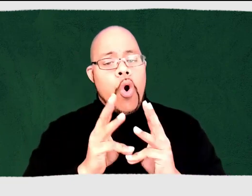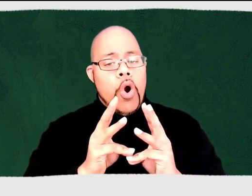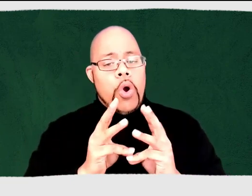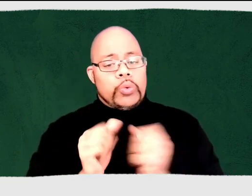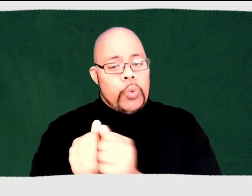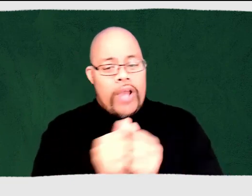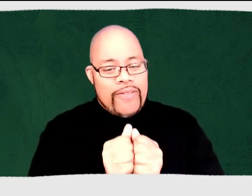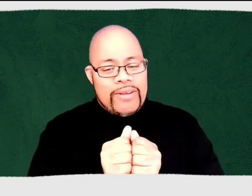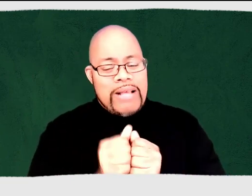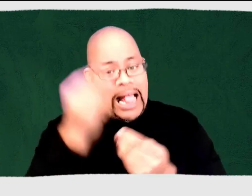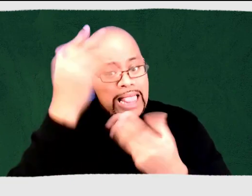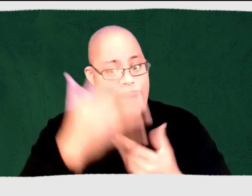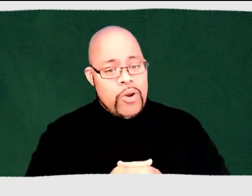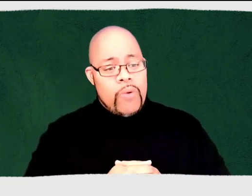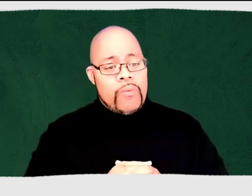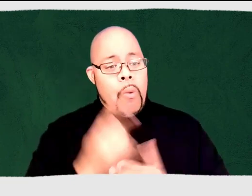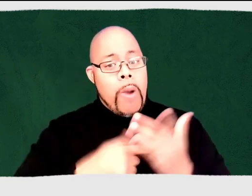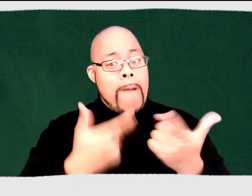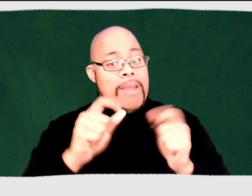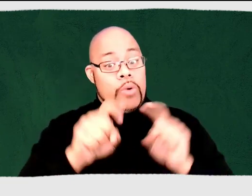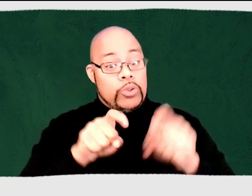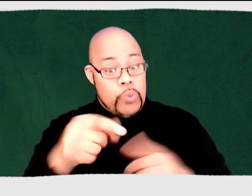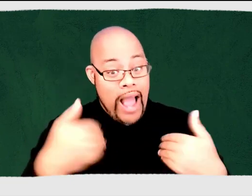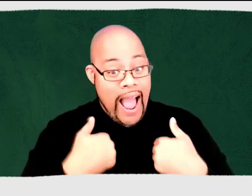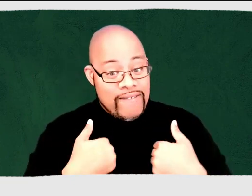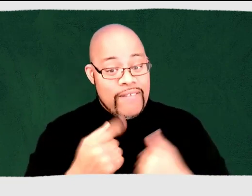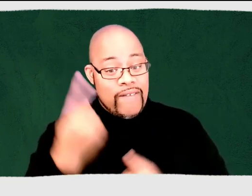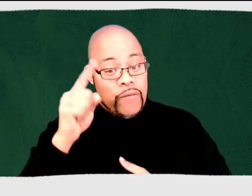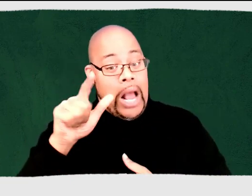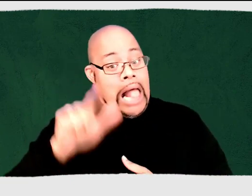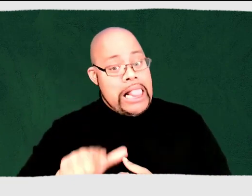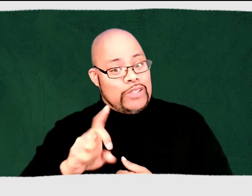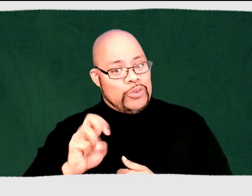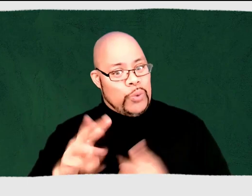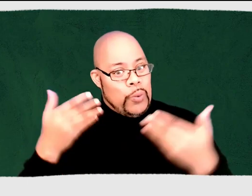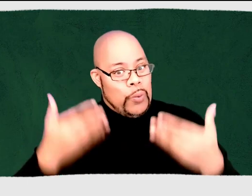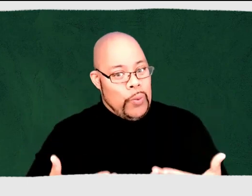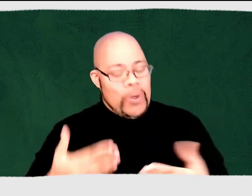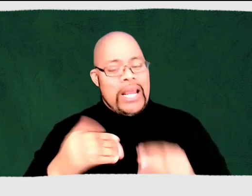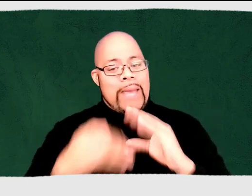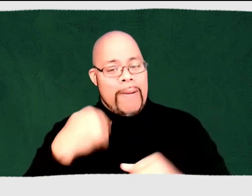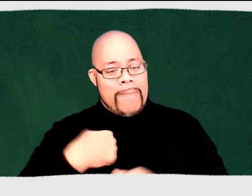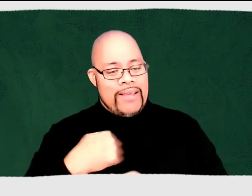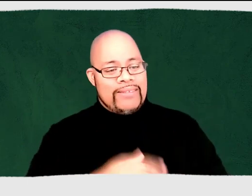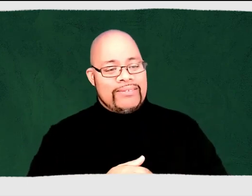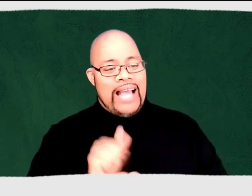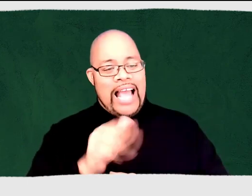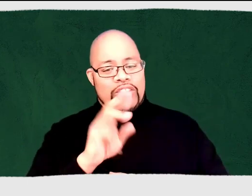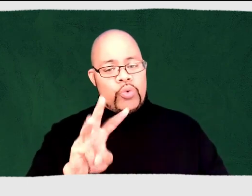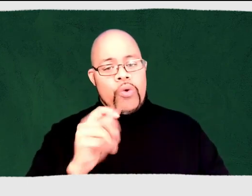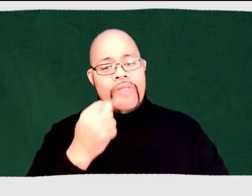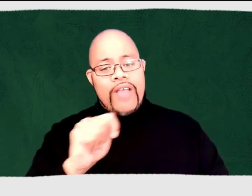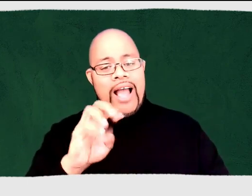Let me know what big questions you have for little Drew by emailing me at